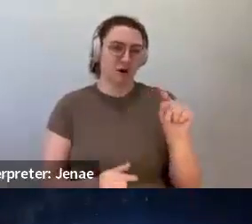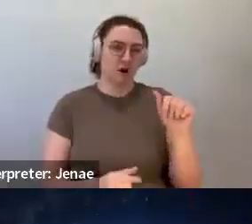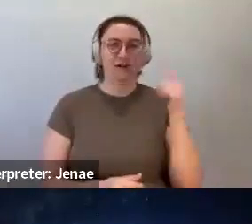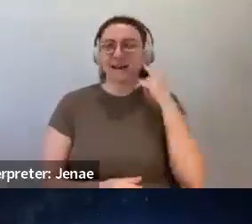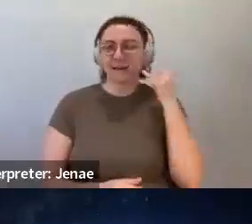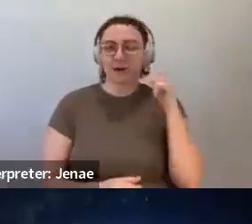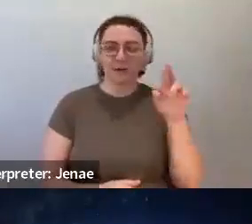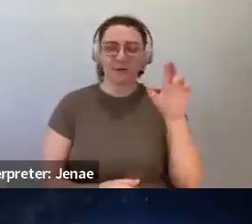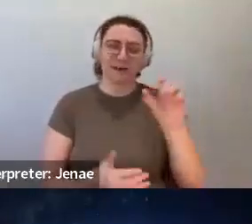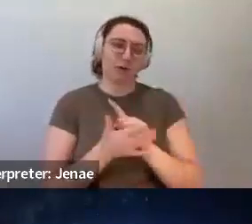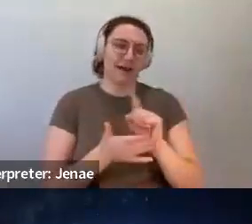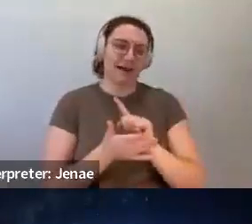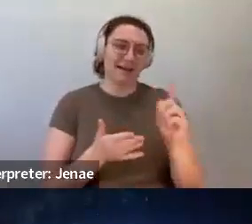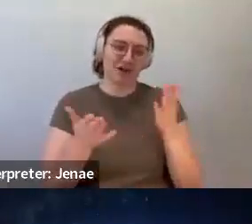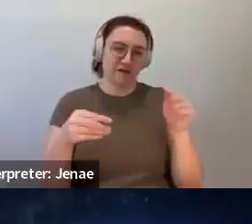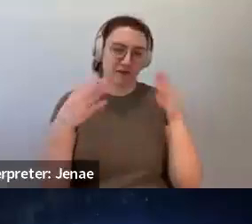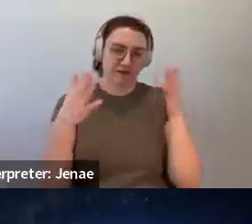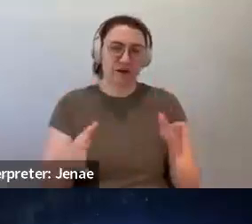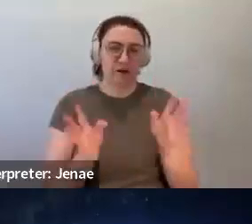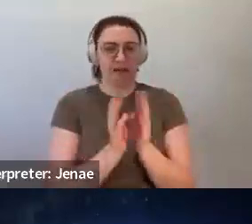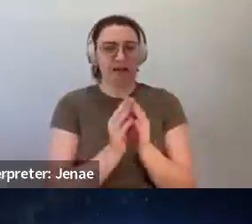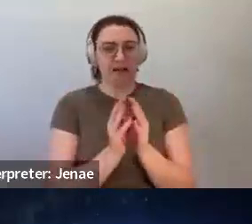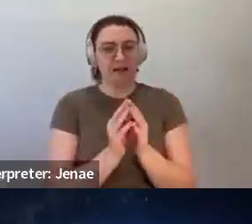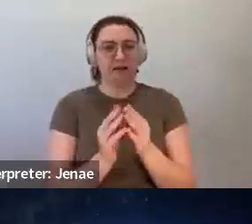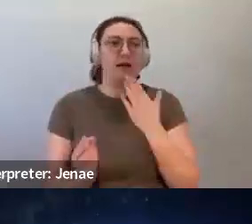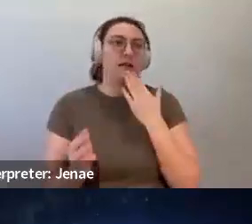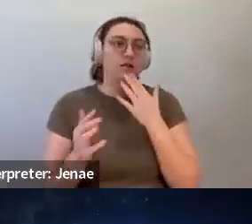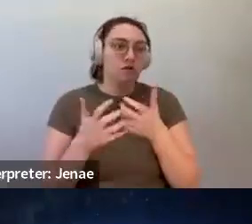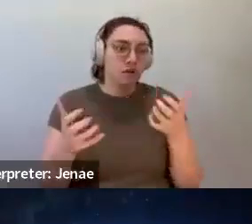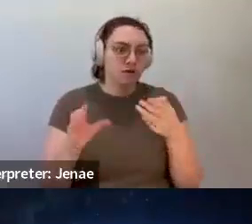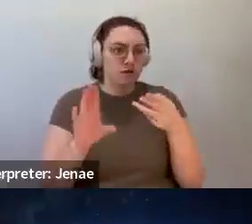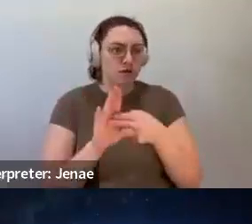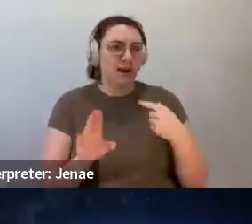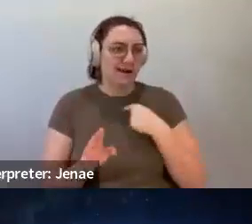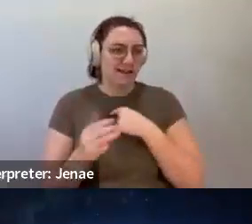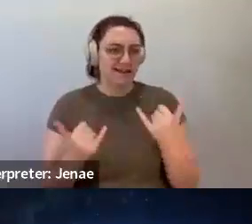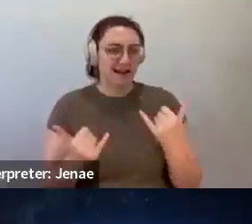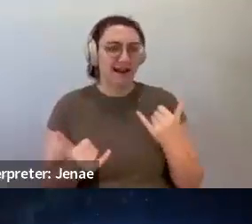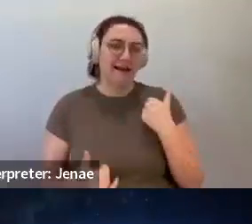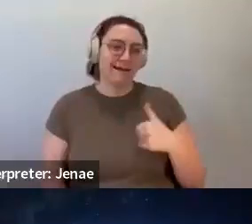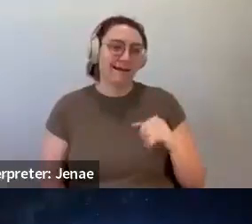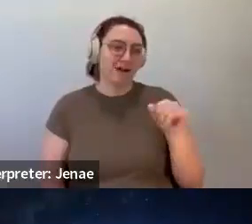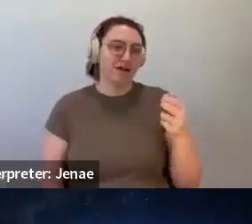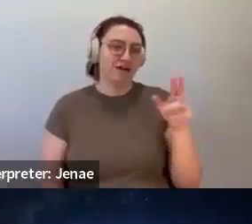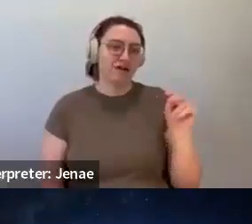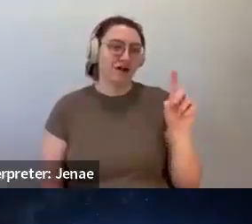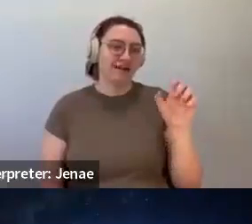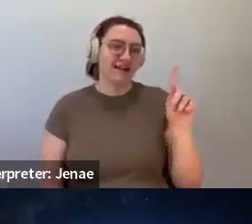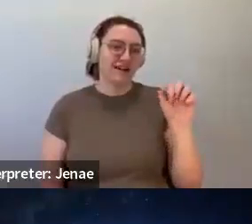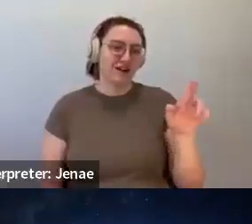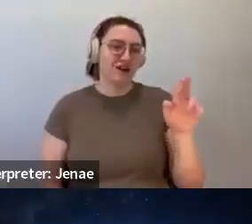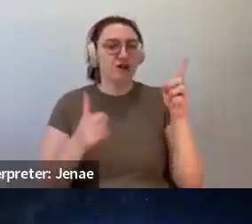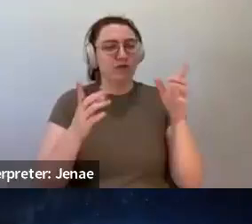Regional Center's weekly service provider meeting. Thank you so much for joining us today. My name is John Decker. I'm the Director of